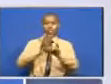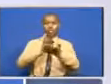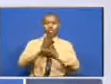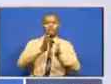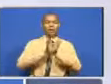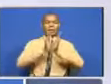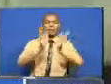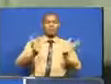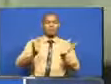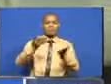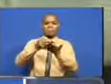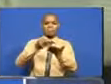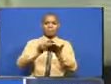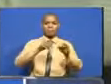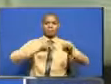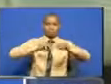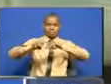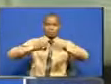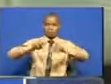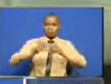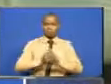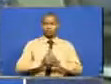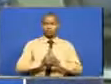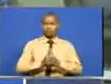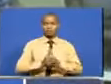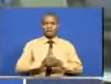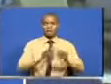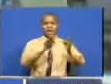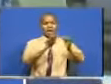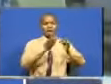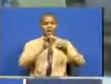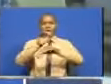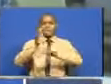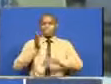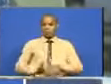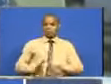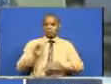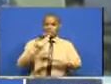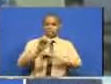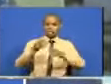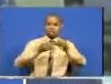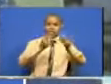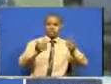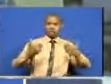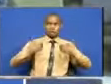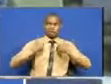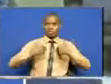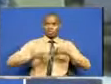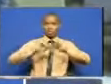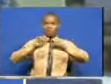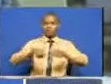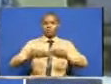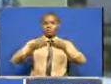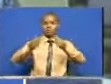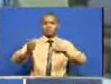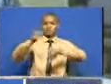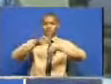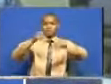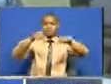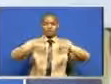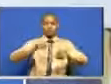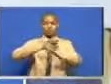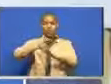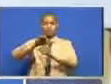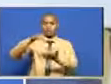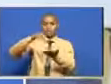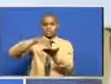finance management. Accountants are being challenged to come up with solutions that will help revive the economy that has been ravaged by the current coronavirus